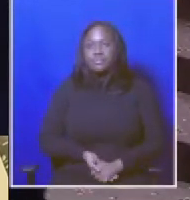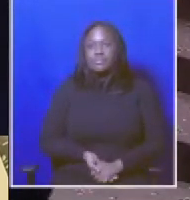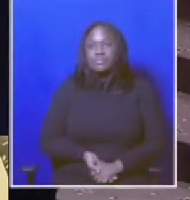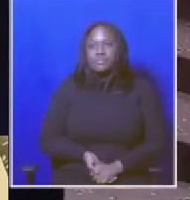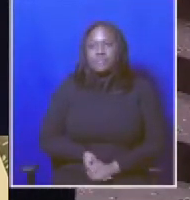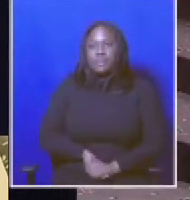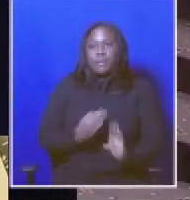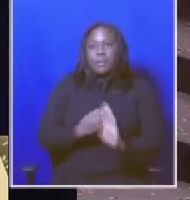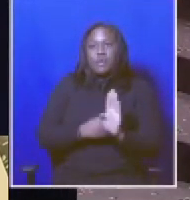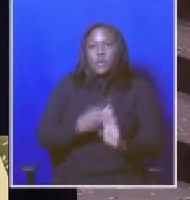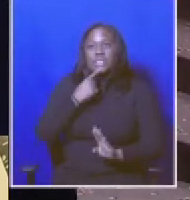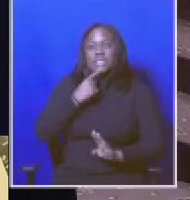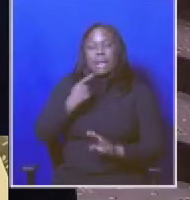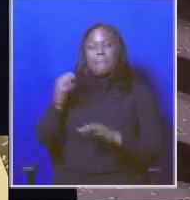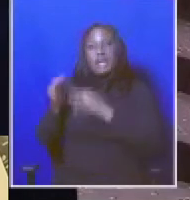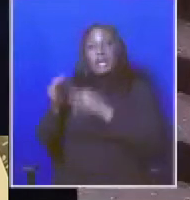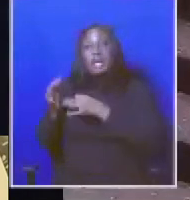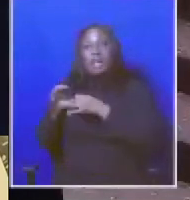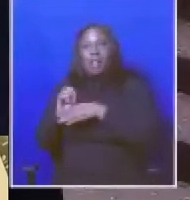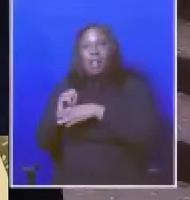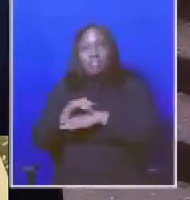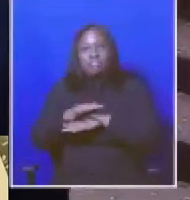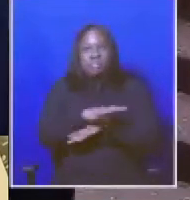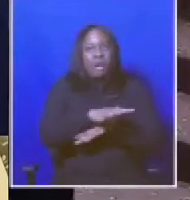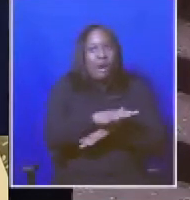You said there's political interference.